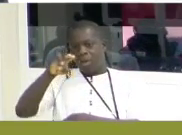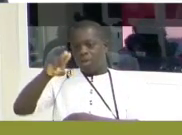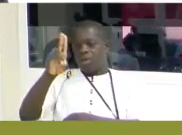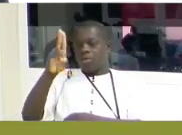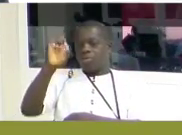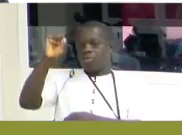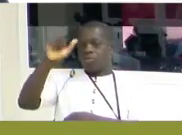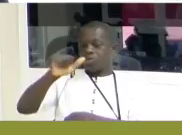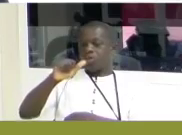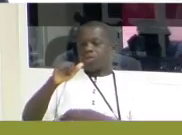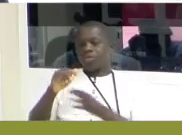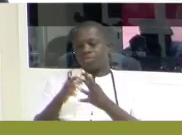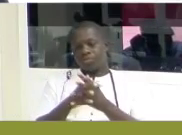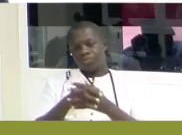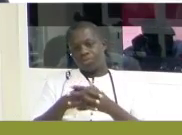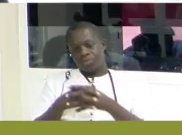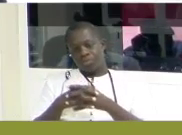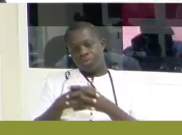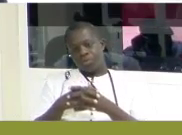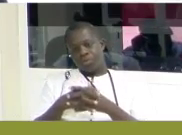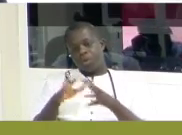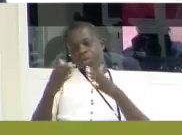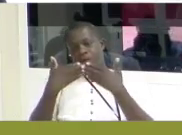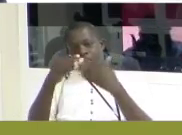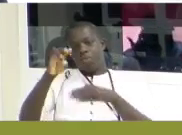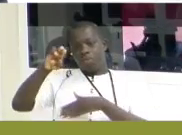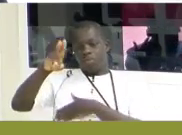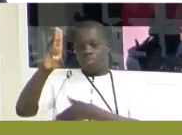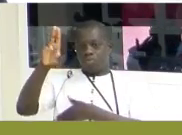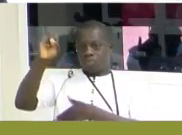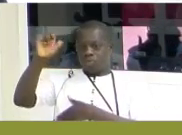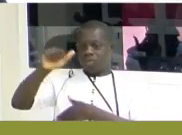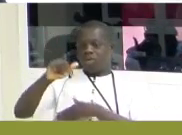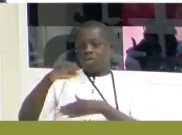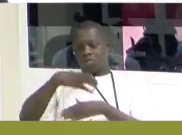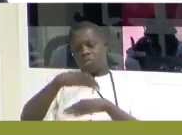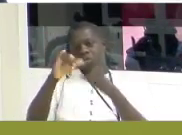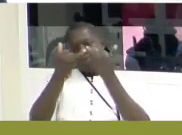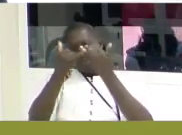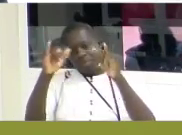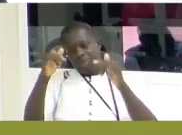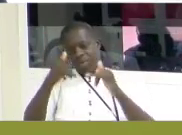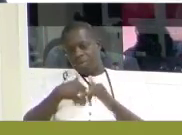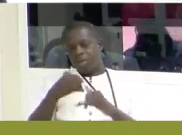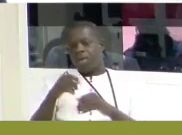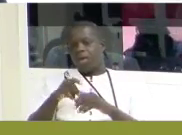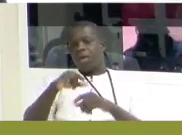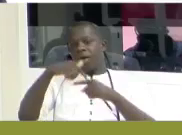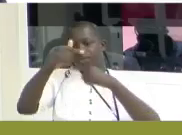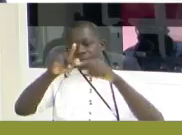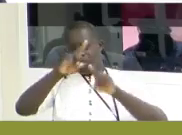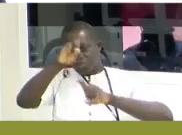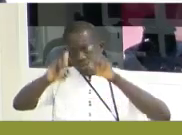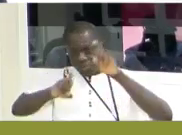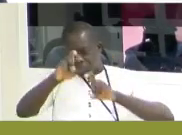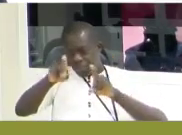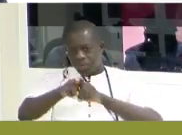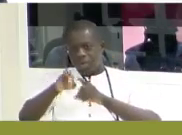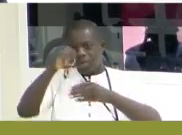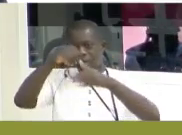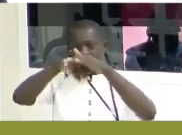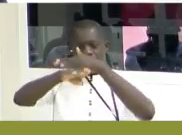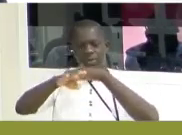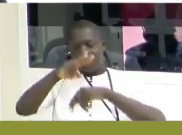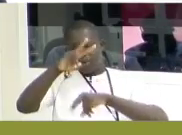So Musa, they informed Musa that yes, I was going to be released because after the interrogation, the email searching, there